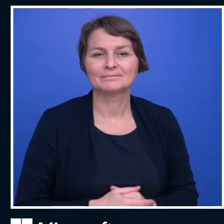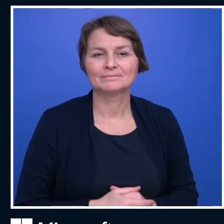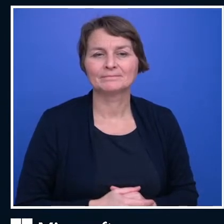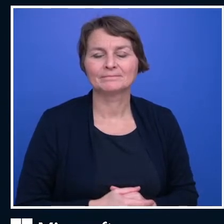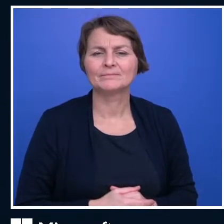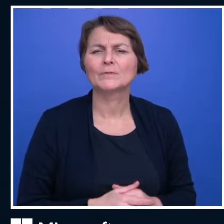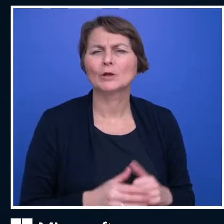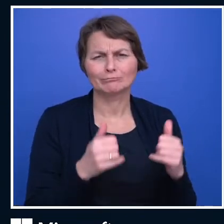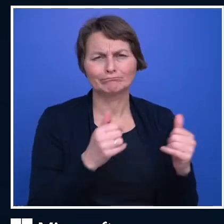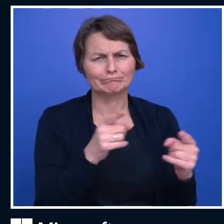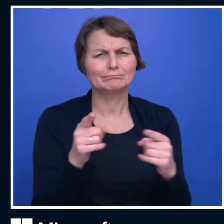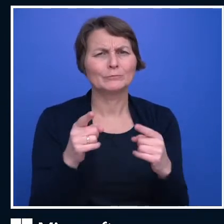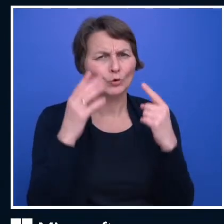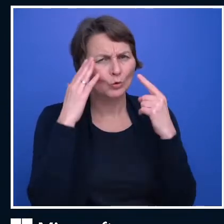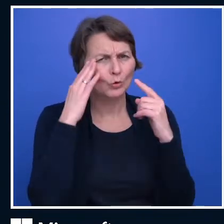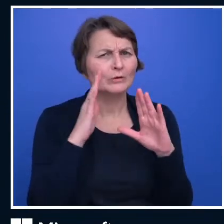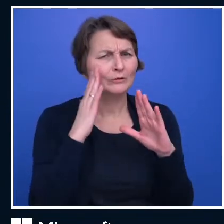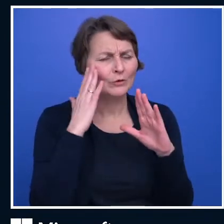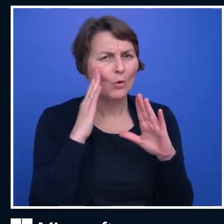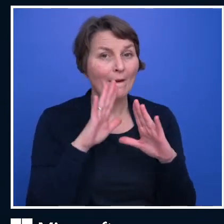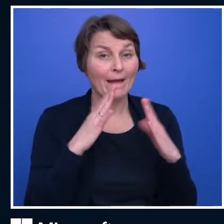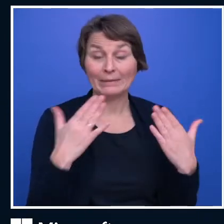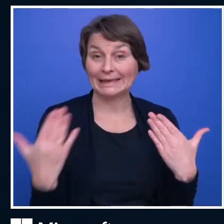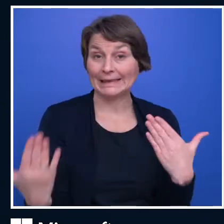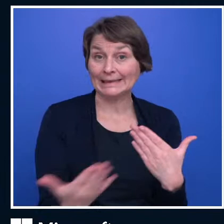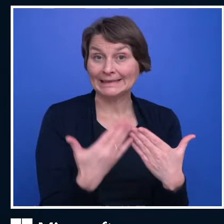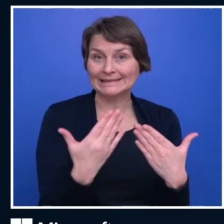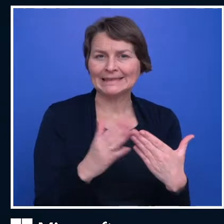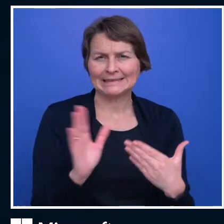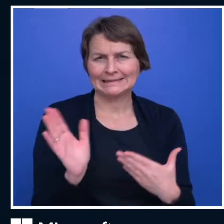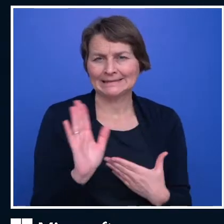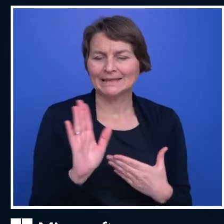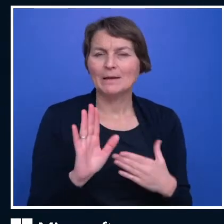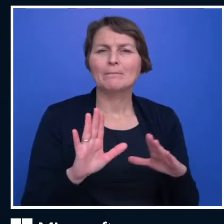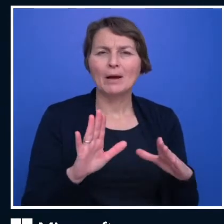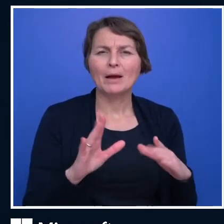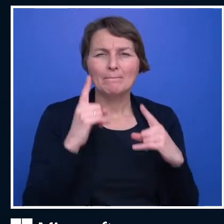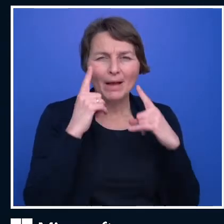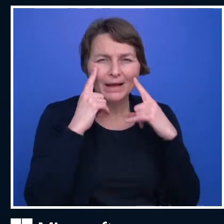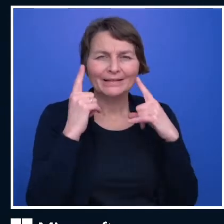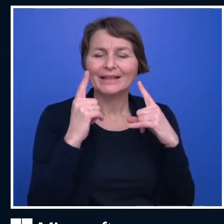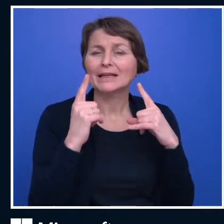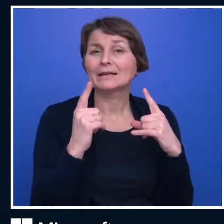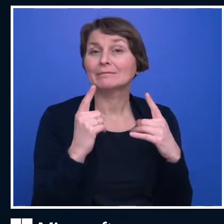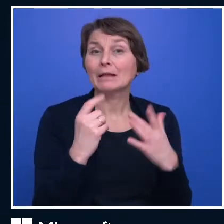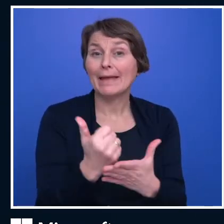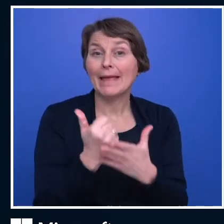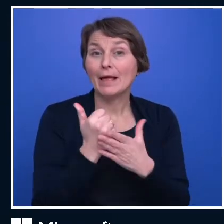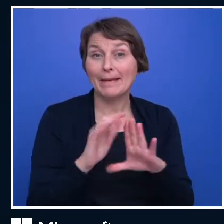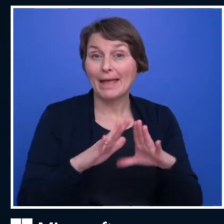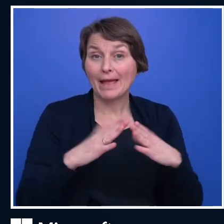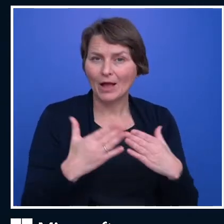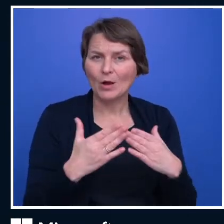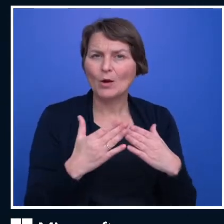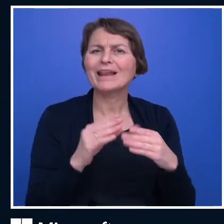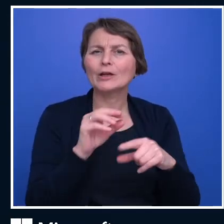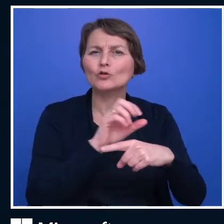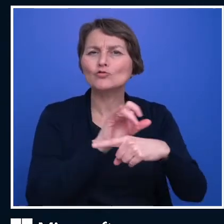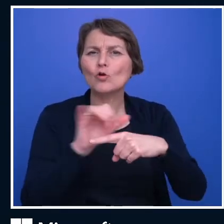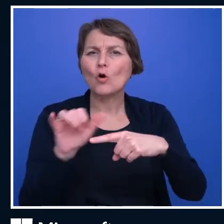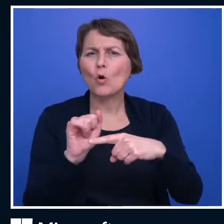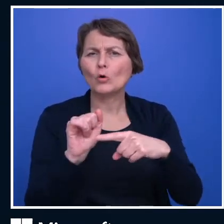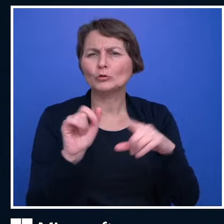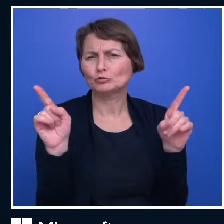you can very easily do this. And this was possible with just a few lines of code. So that is, again, I feel pretty